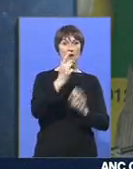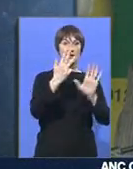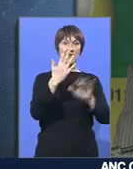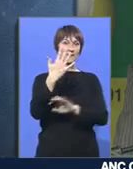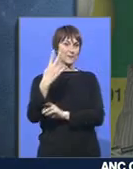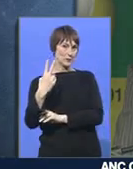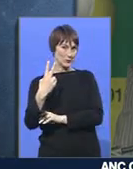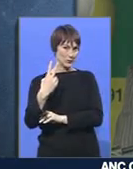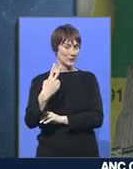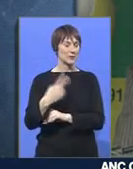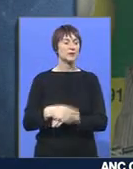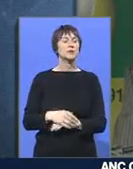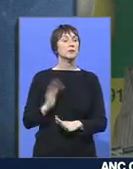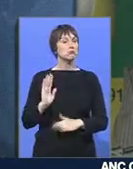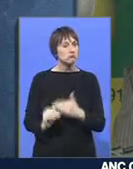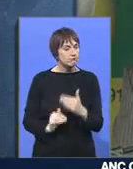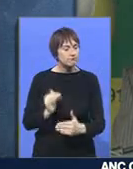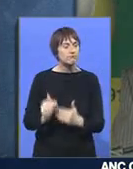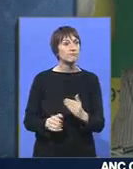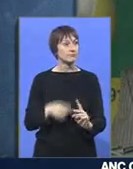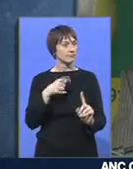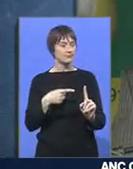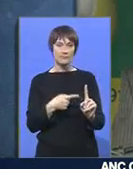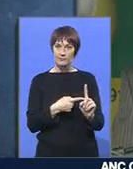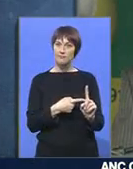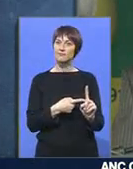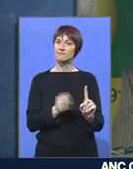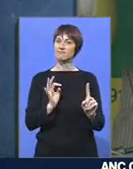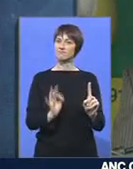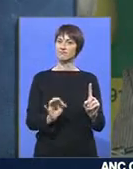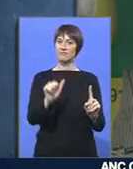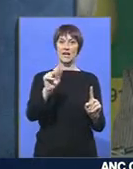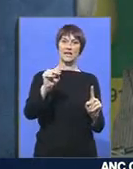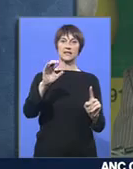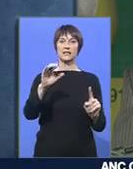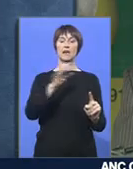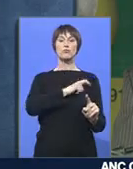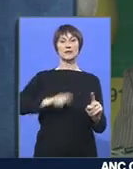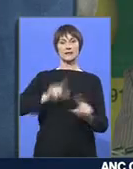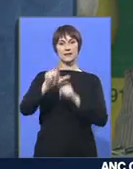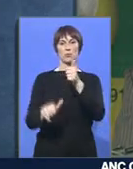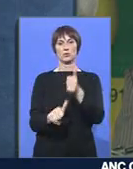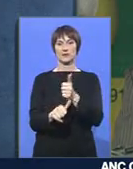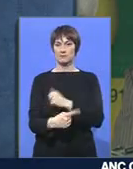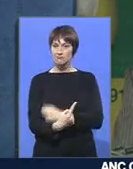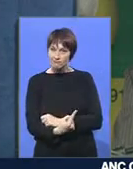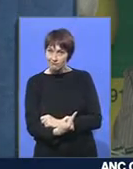He later became a deputy president of the ANC.